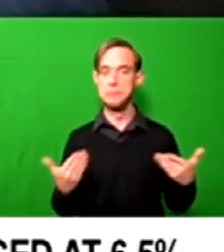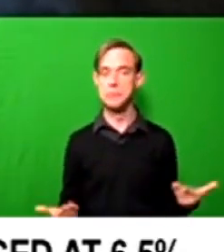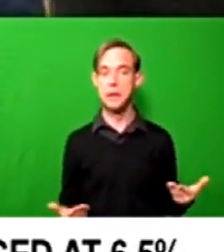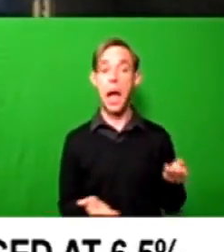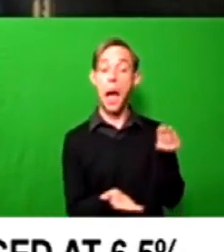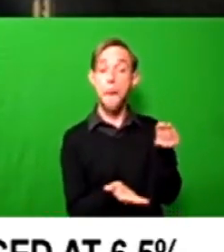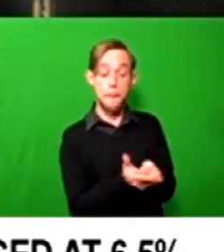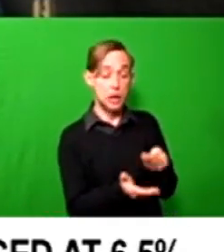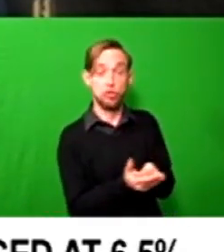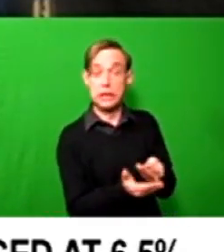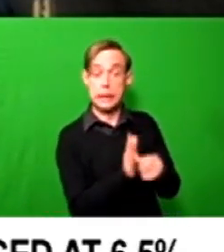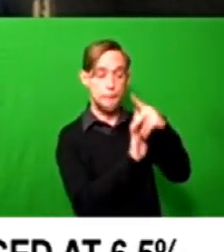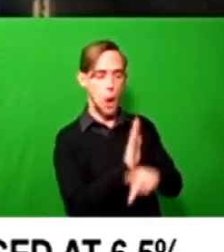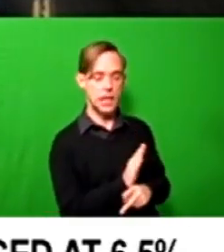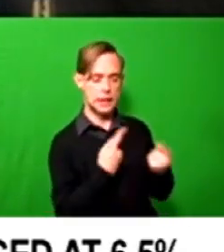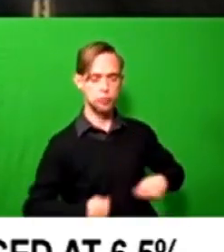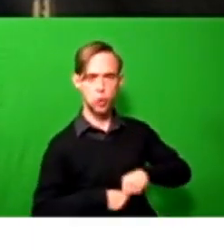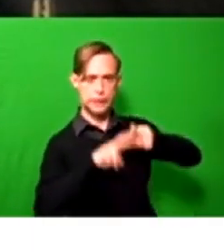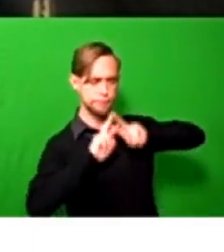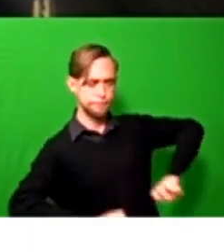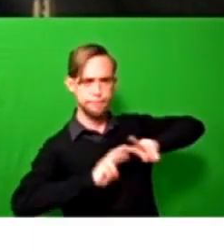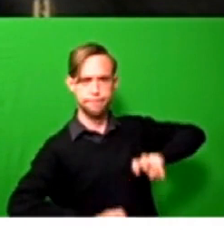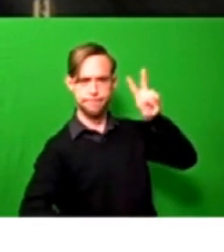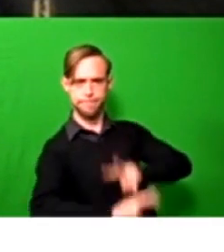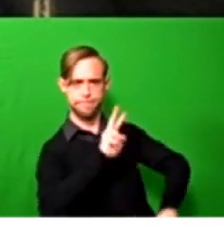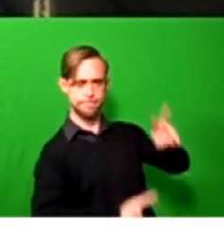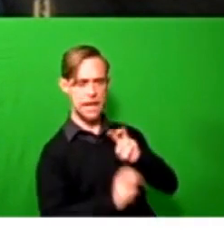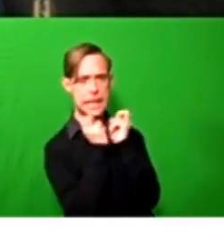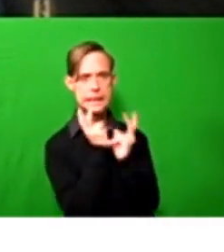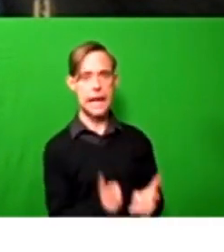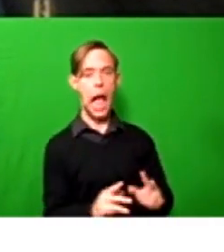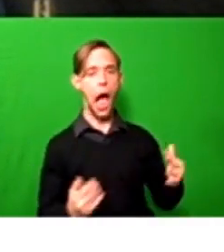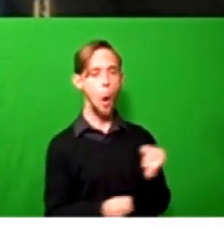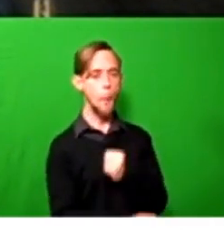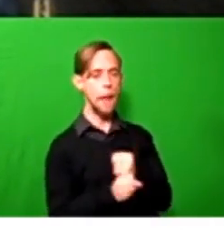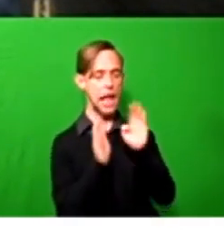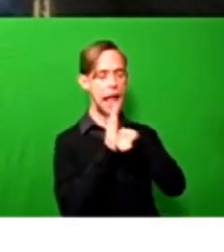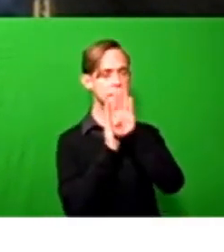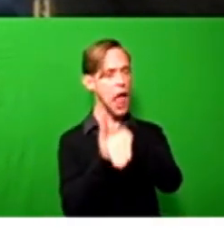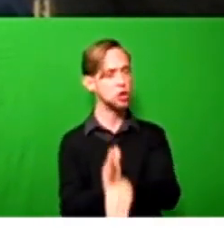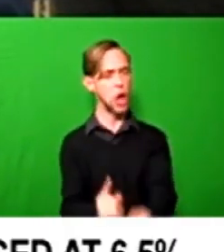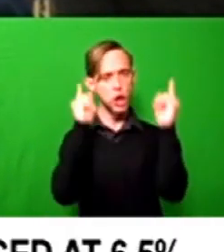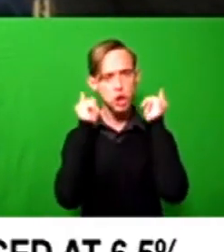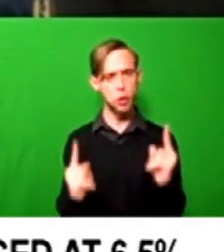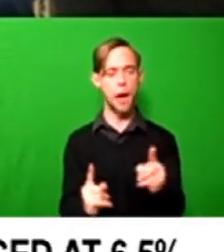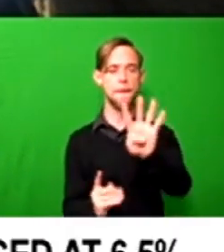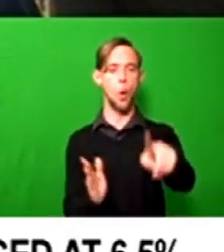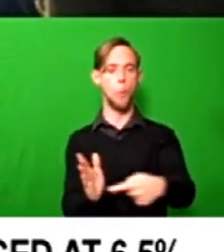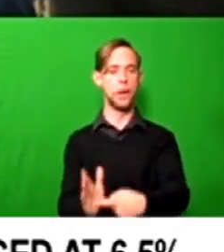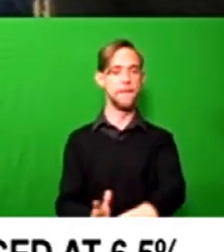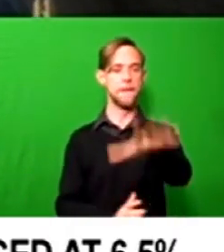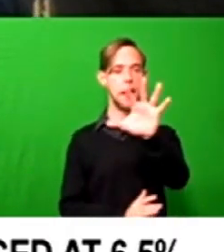Monetary policy actions will continue to focus on anchoring inflation expectations near the midpoint of the inflation target